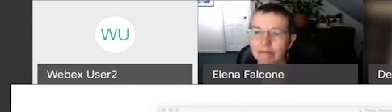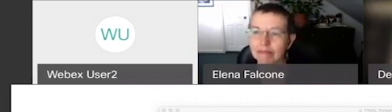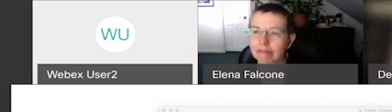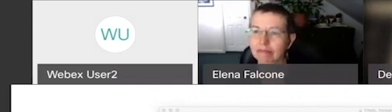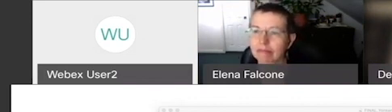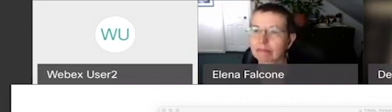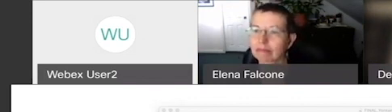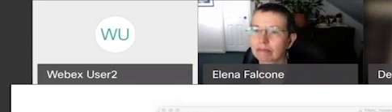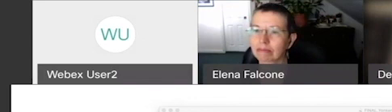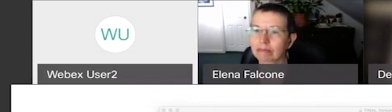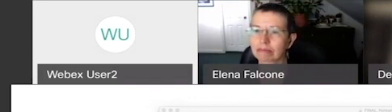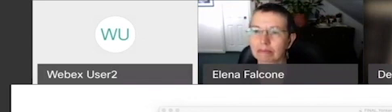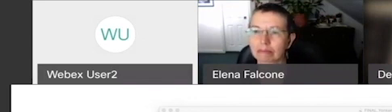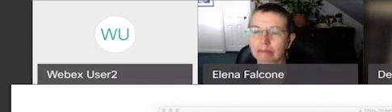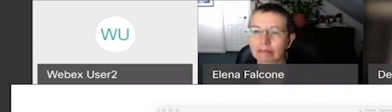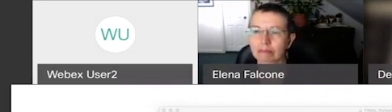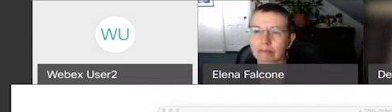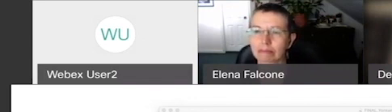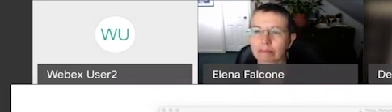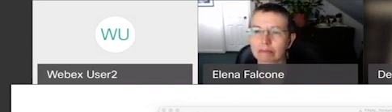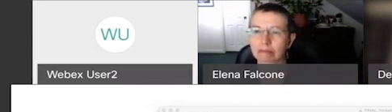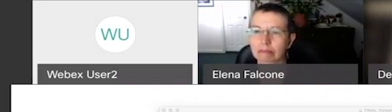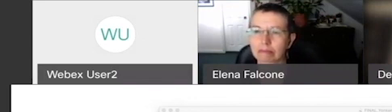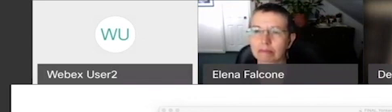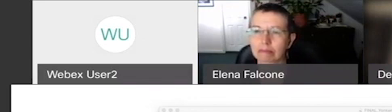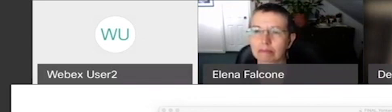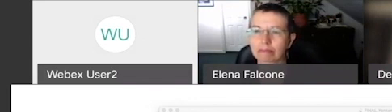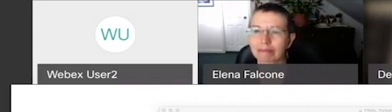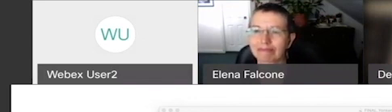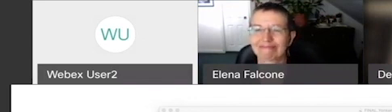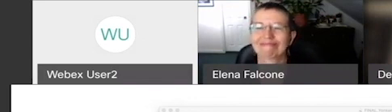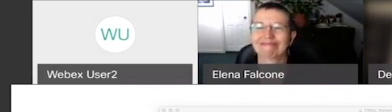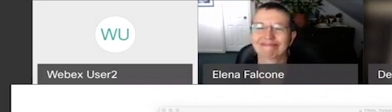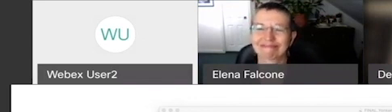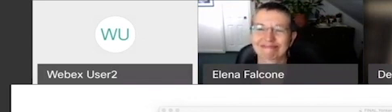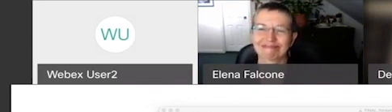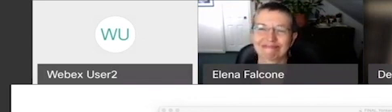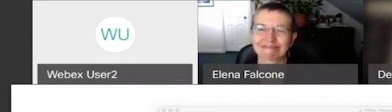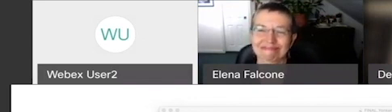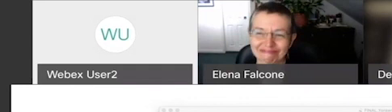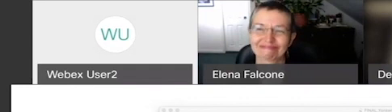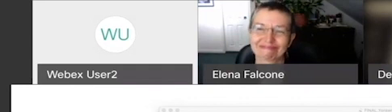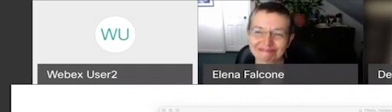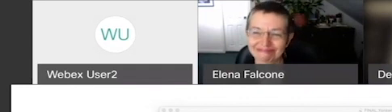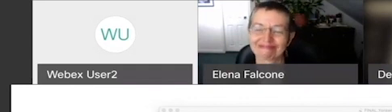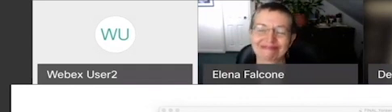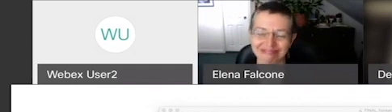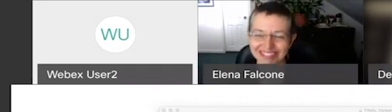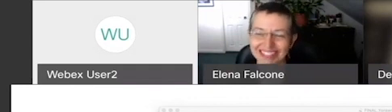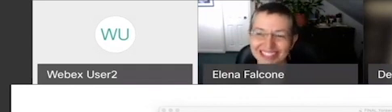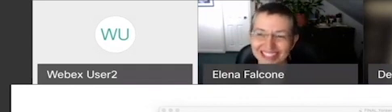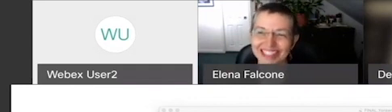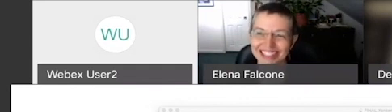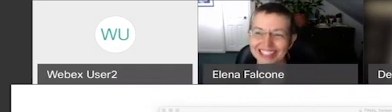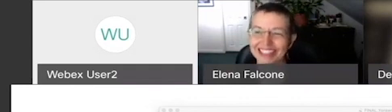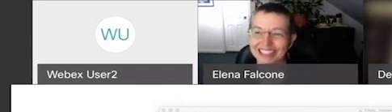But unfortunately, as we know, sometimes God is laughing, and we do need to have somebody make those decisions for